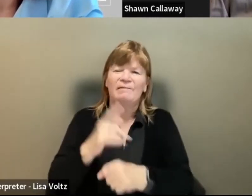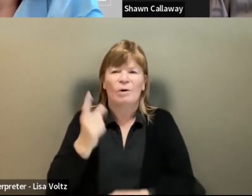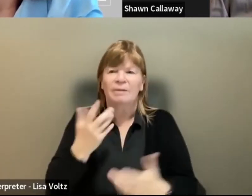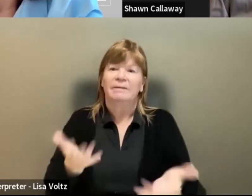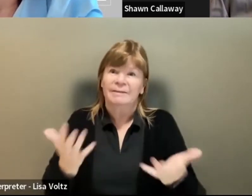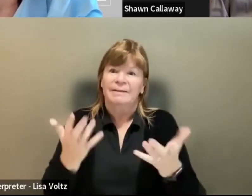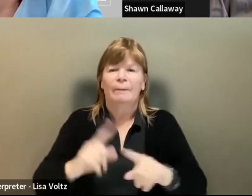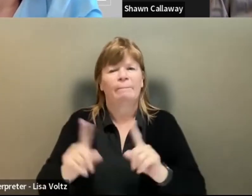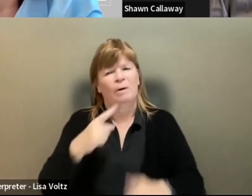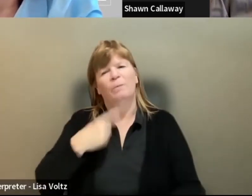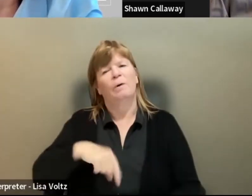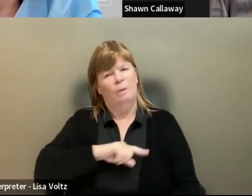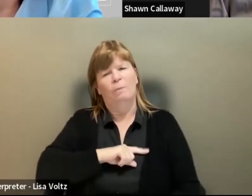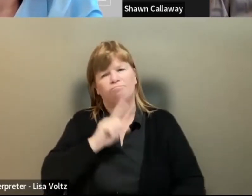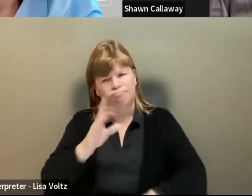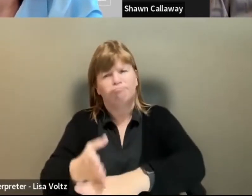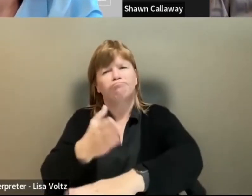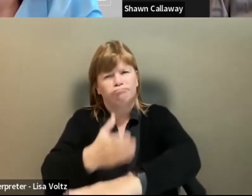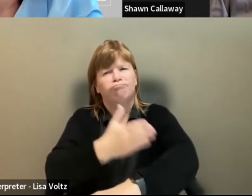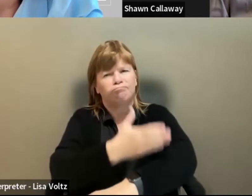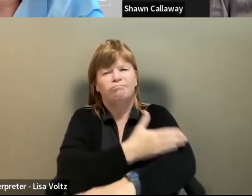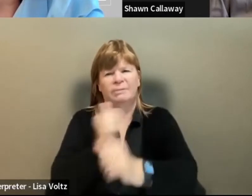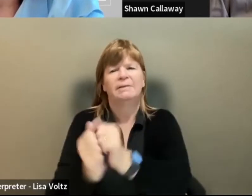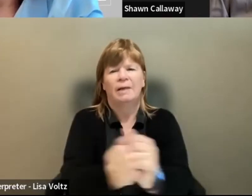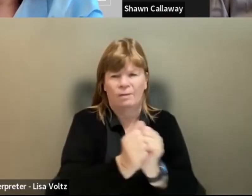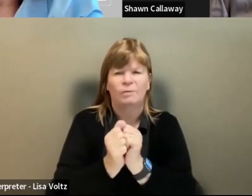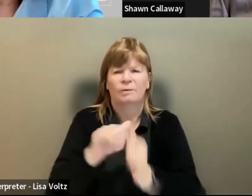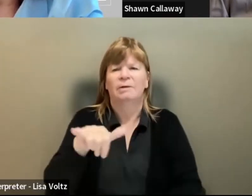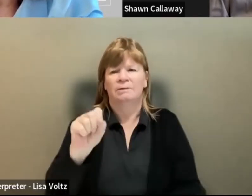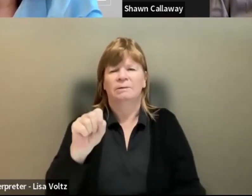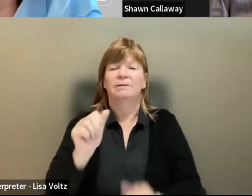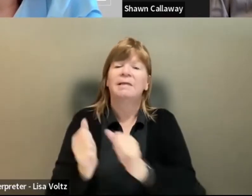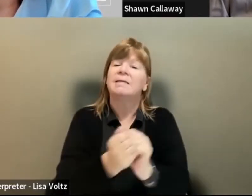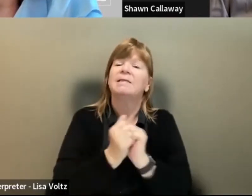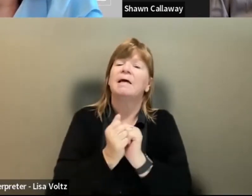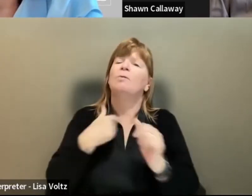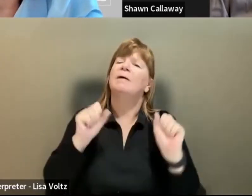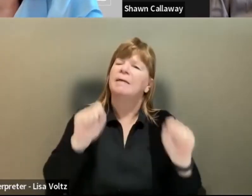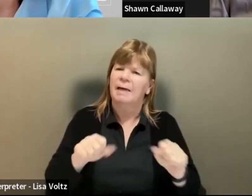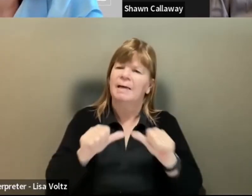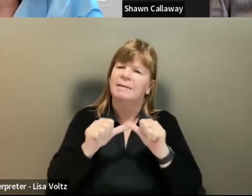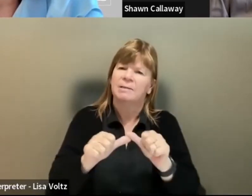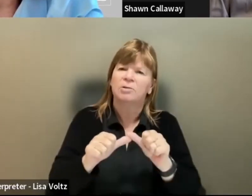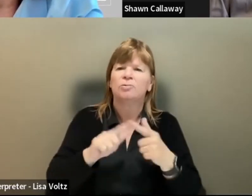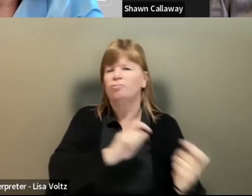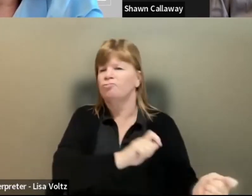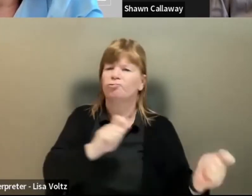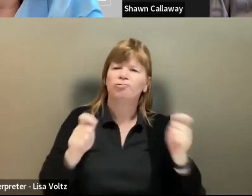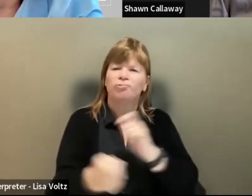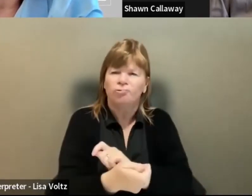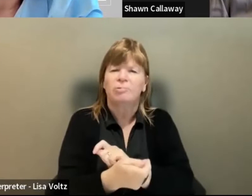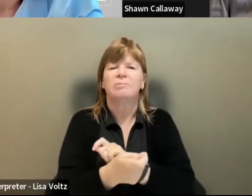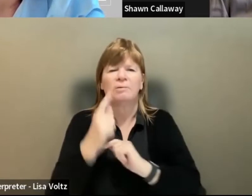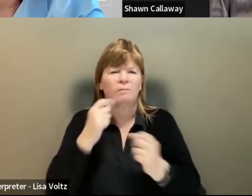we absolutely are making progress together. Together, we can continue to make a difference for the millions